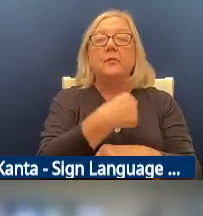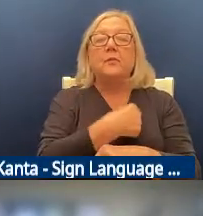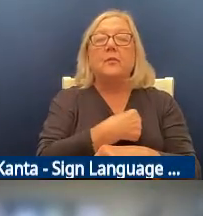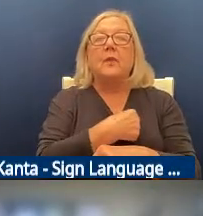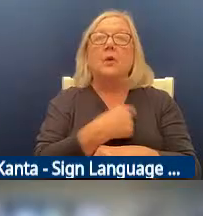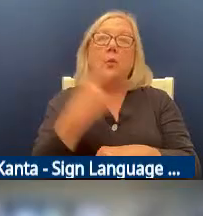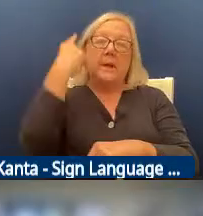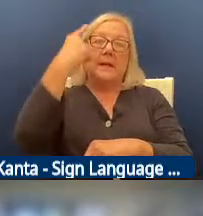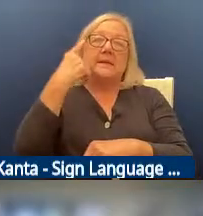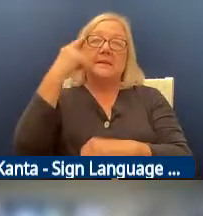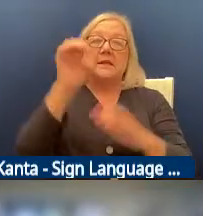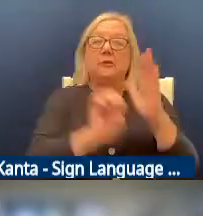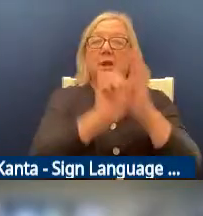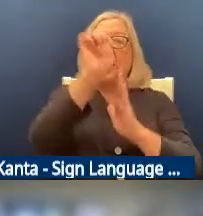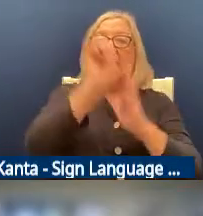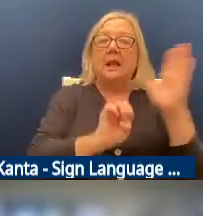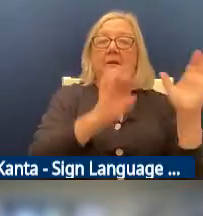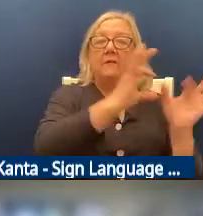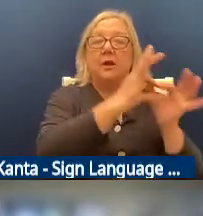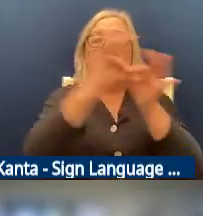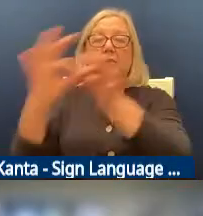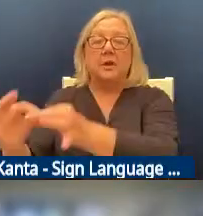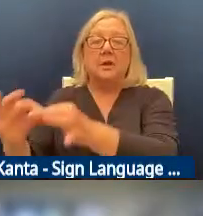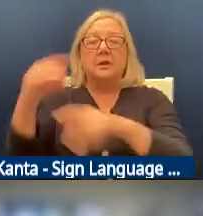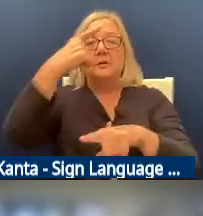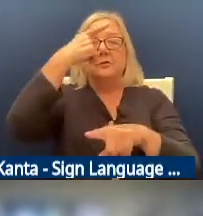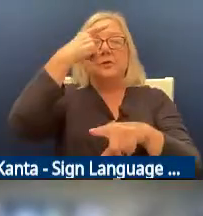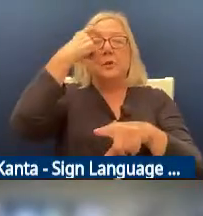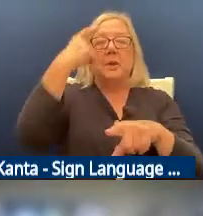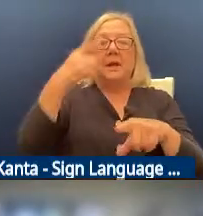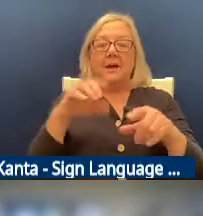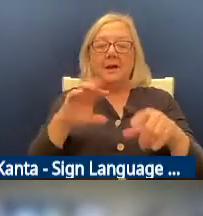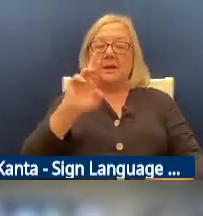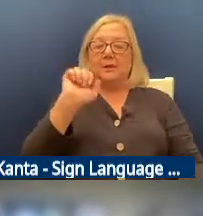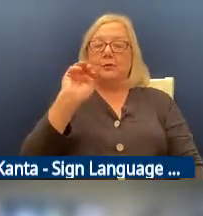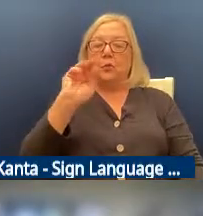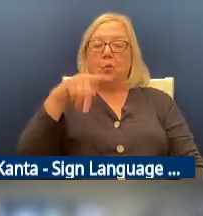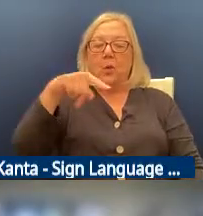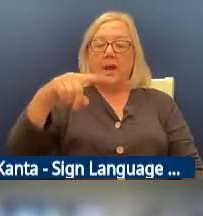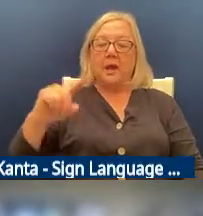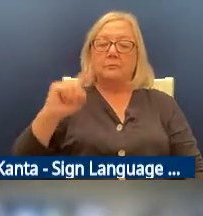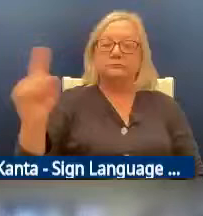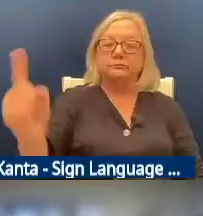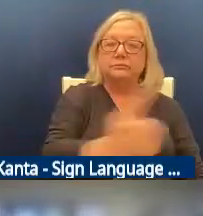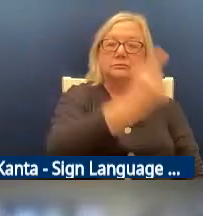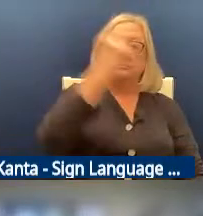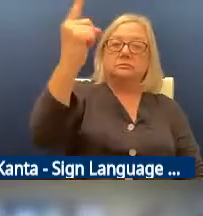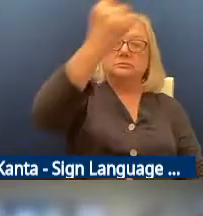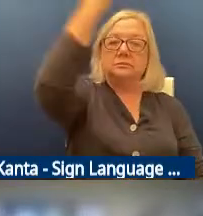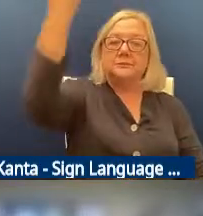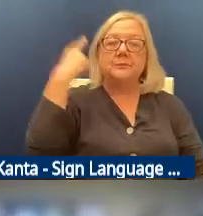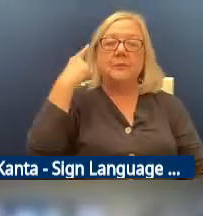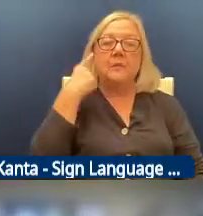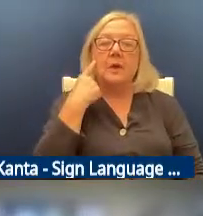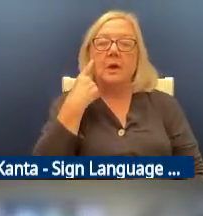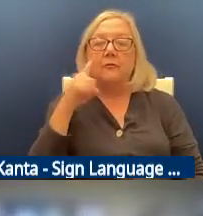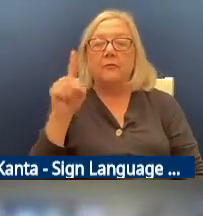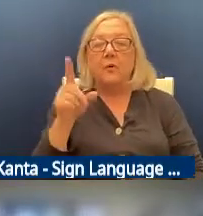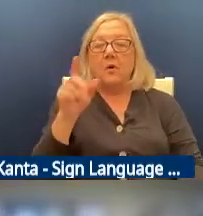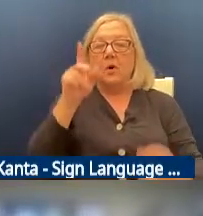connections because of the extensive spiral ramp that's needed for motorized traffic,